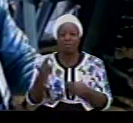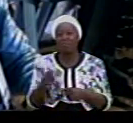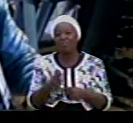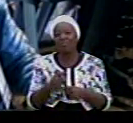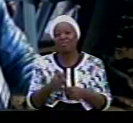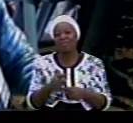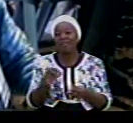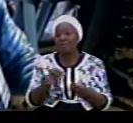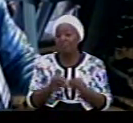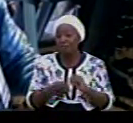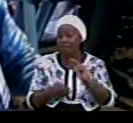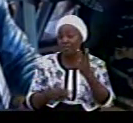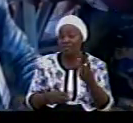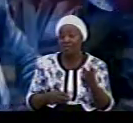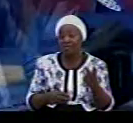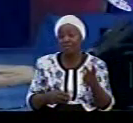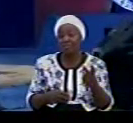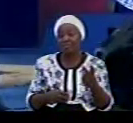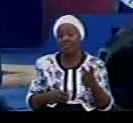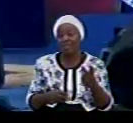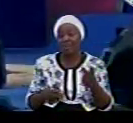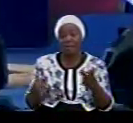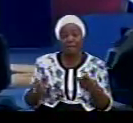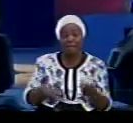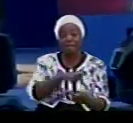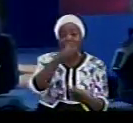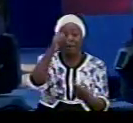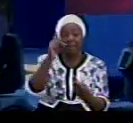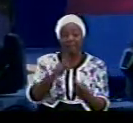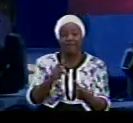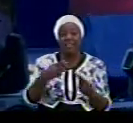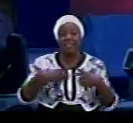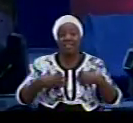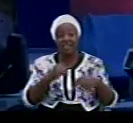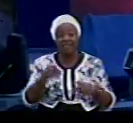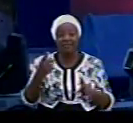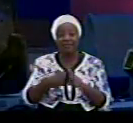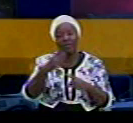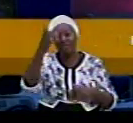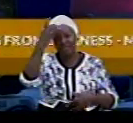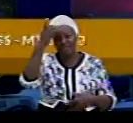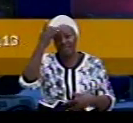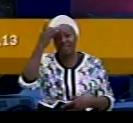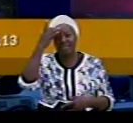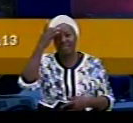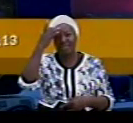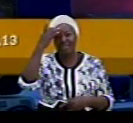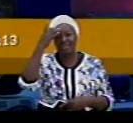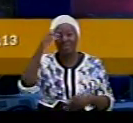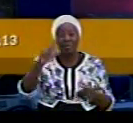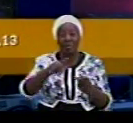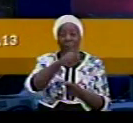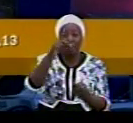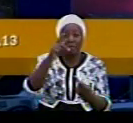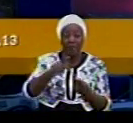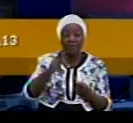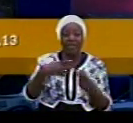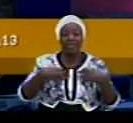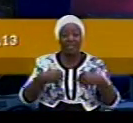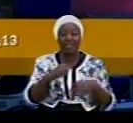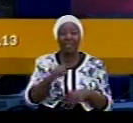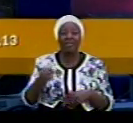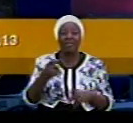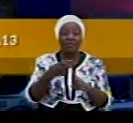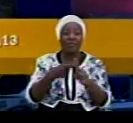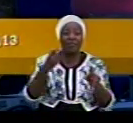Number two, perfect healing from sickness. Perfect healing